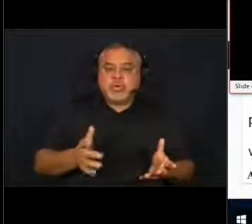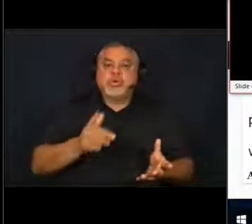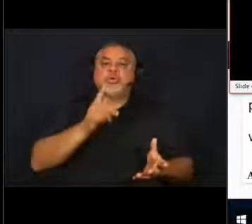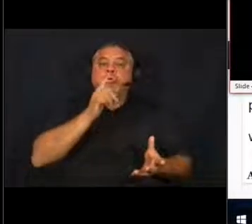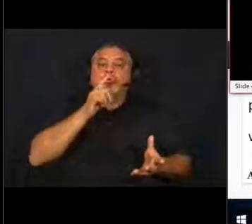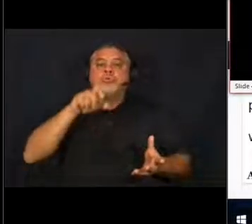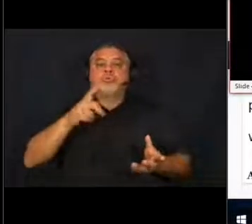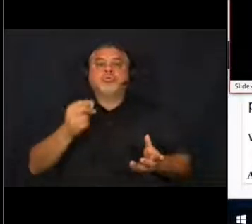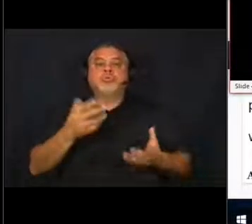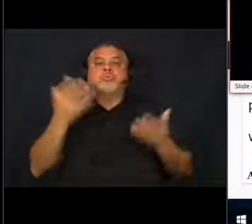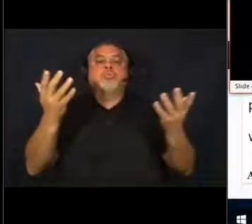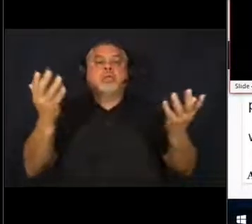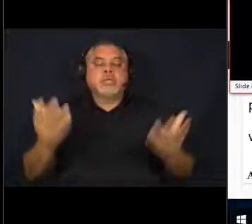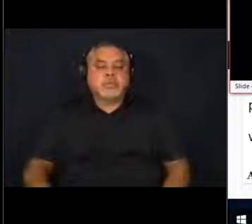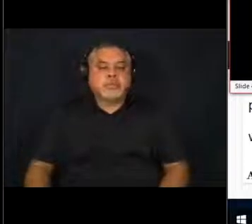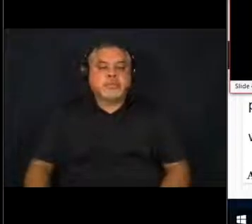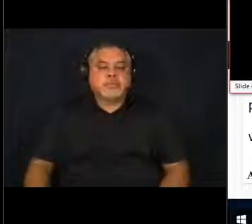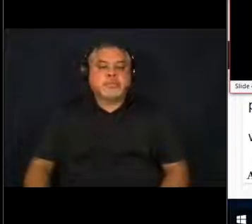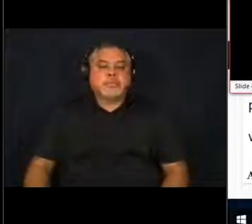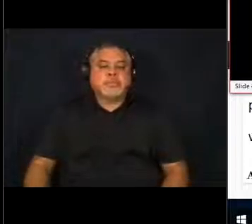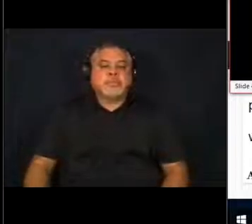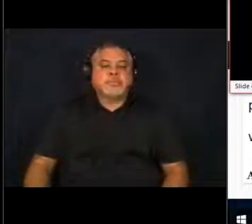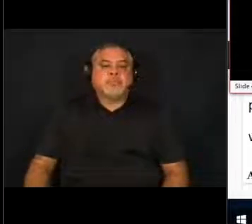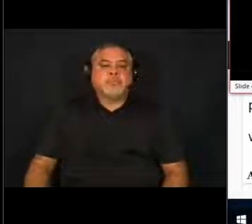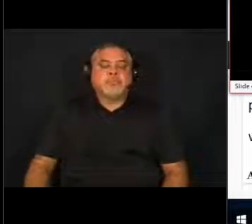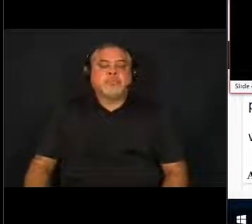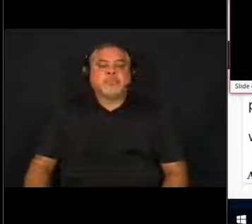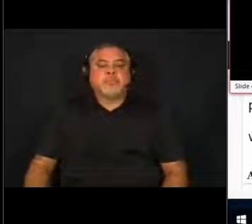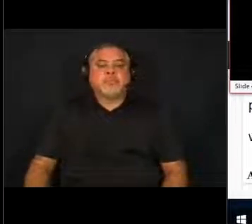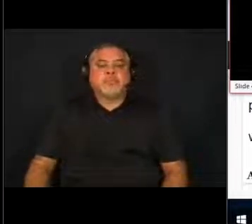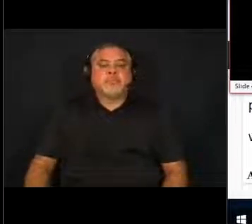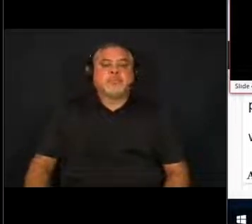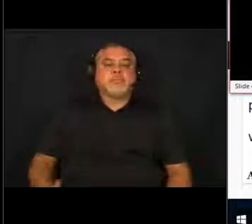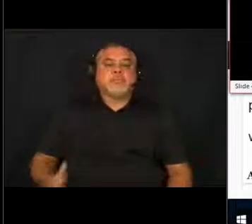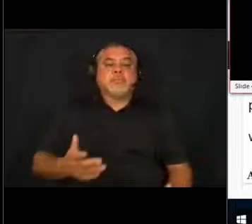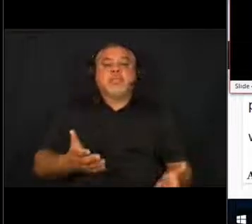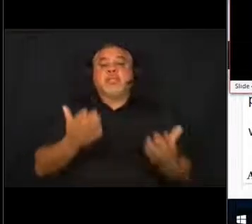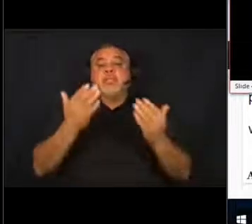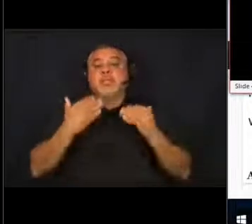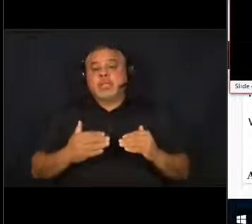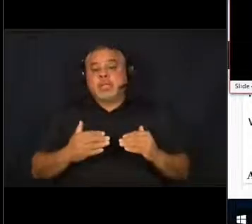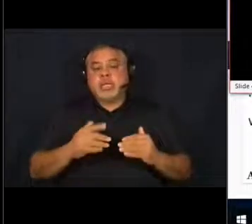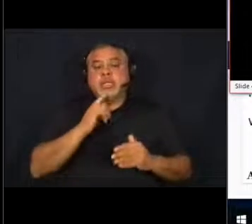what action. All right, our next element of plain language is using the active voice.